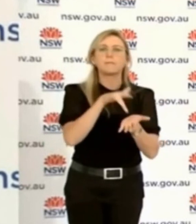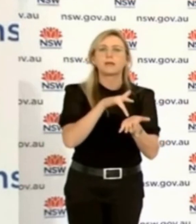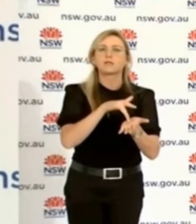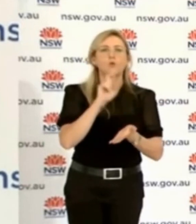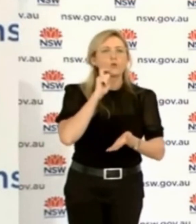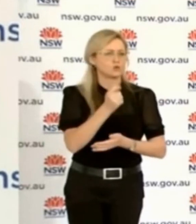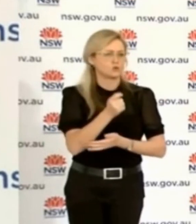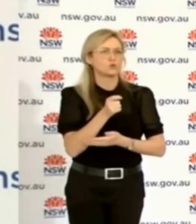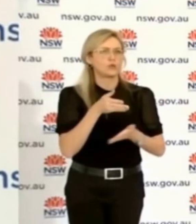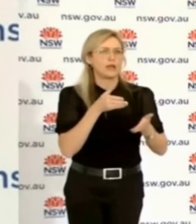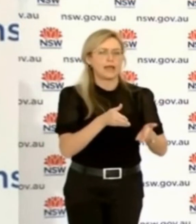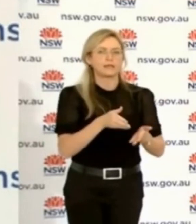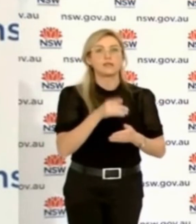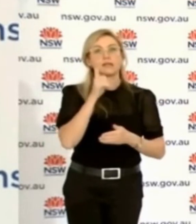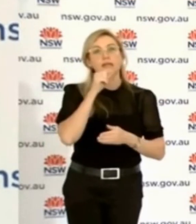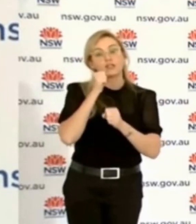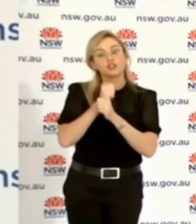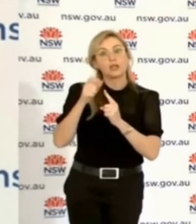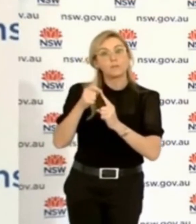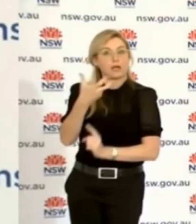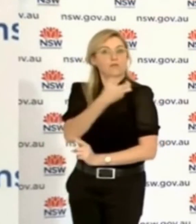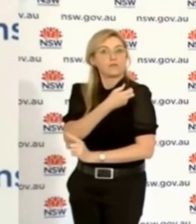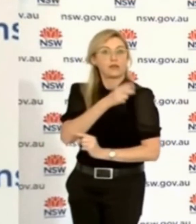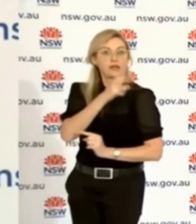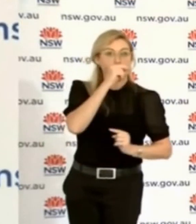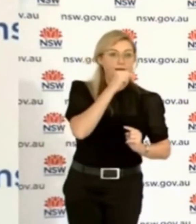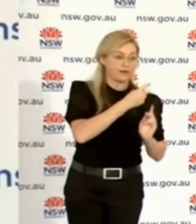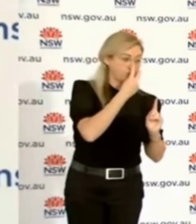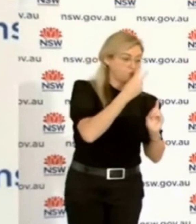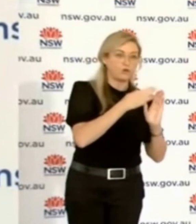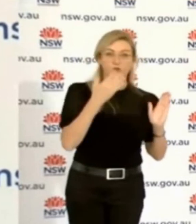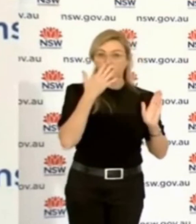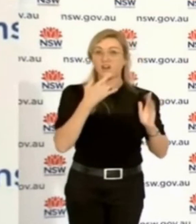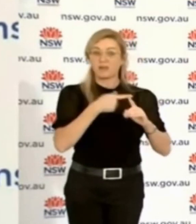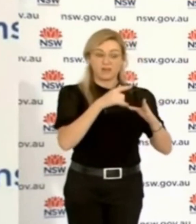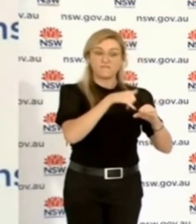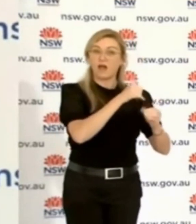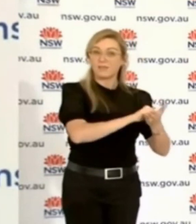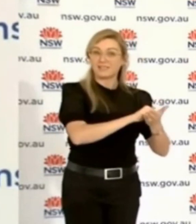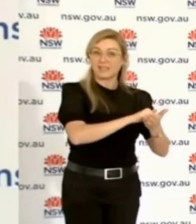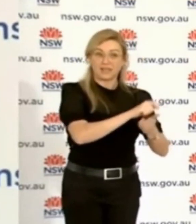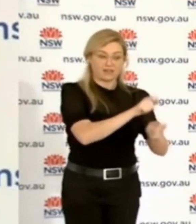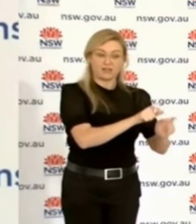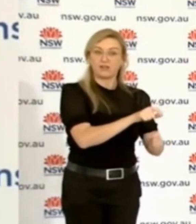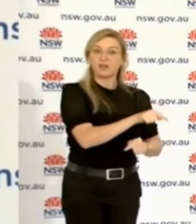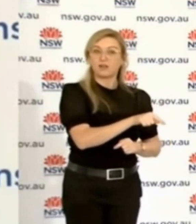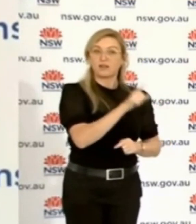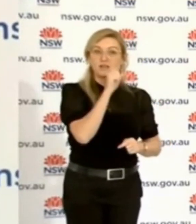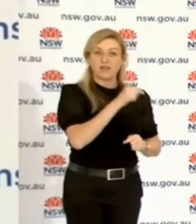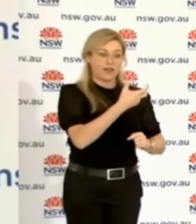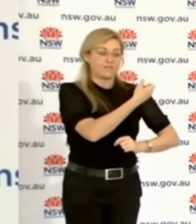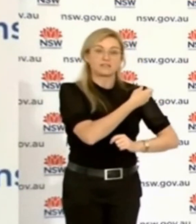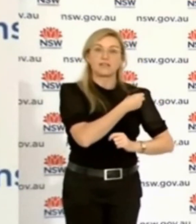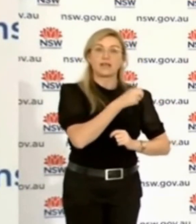and access points through general practice. And we've also enabled our pharmacists to vaccinate 12-year-old down